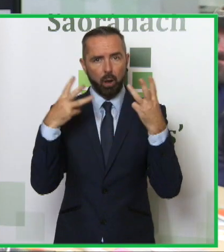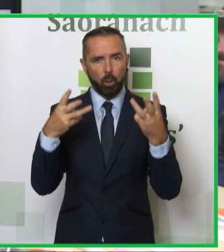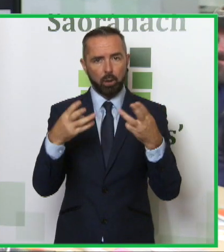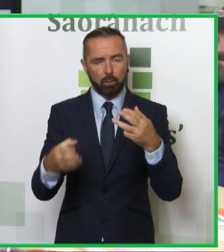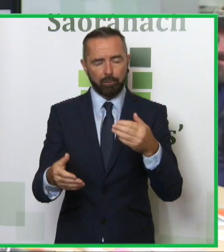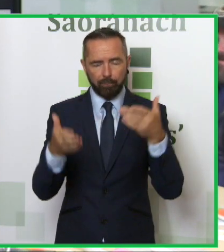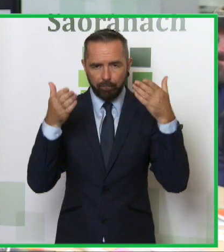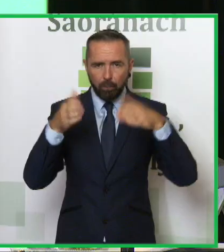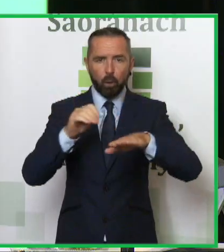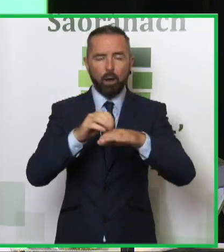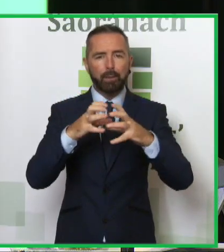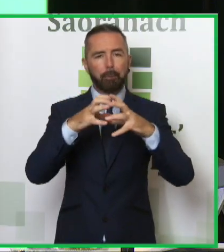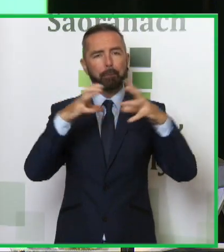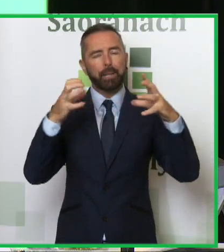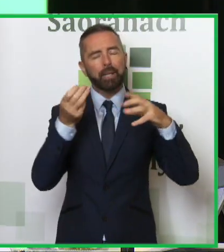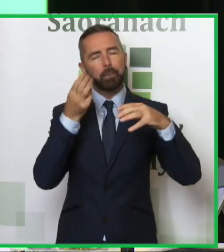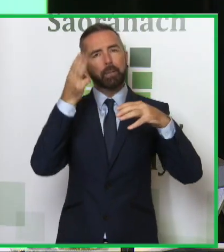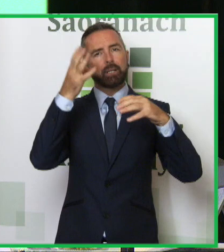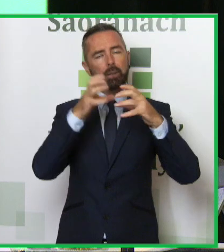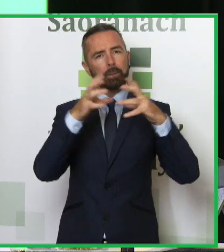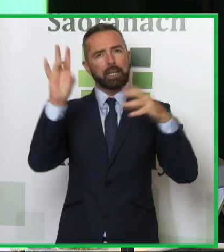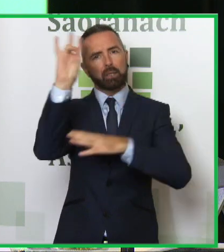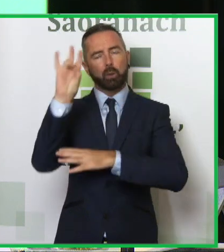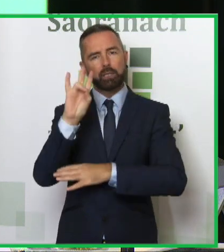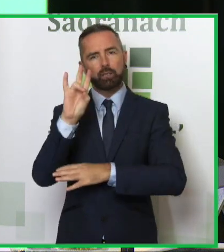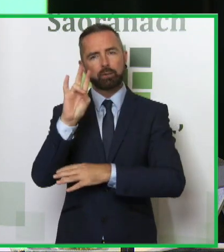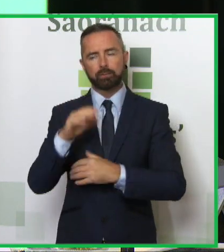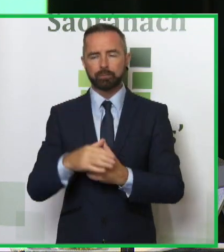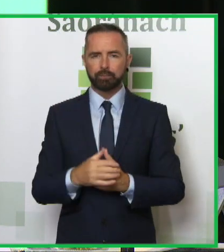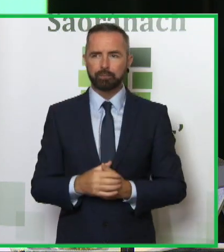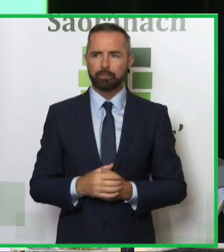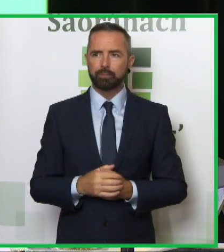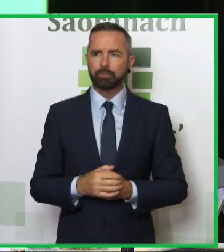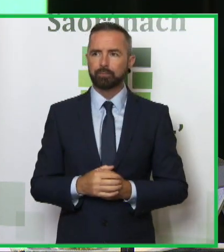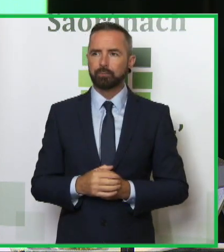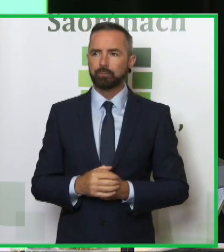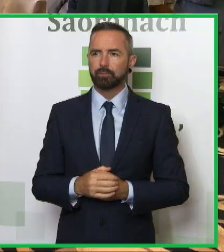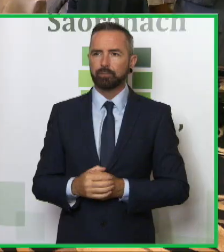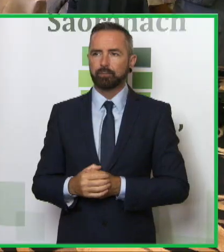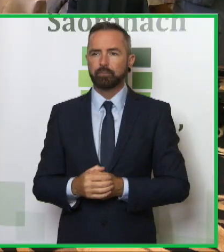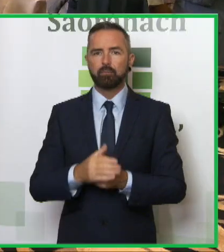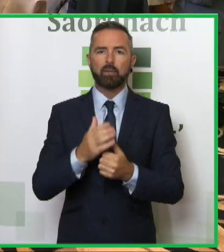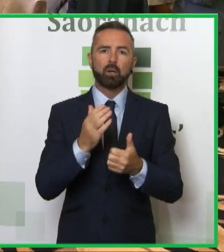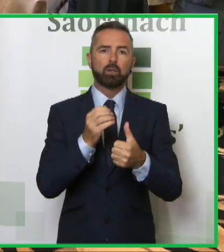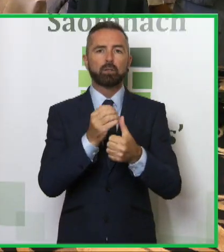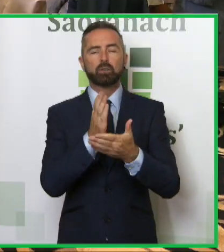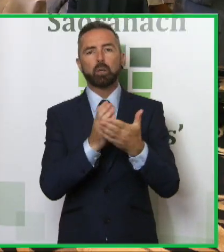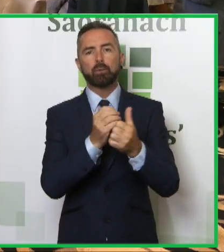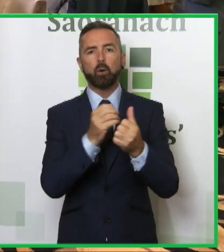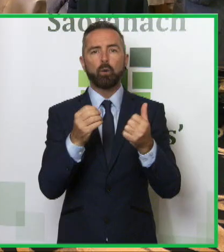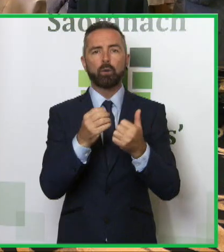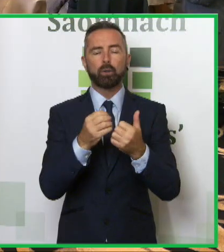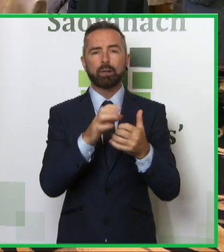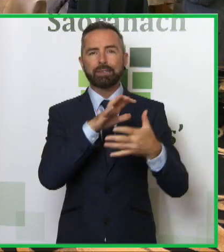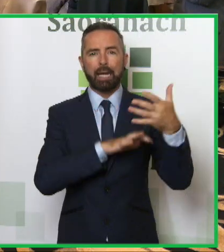primarily focus on the big, bold statement that's made. Some of the other supporting text is context, can be changed